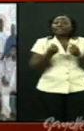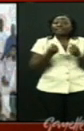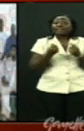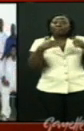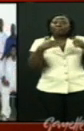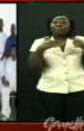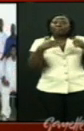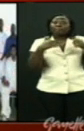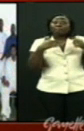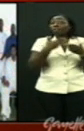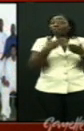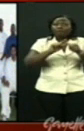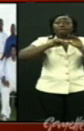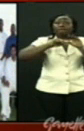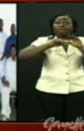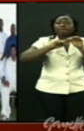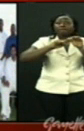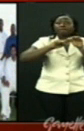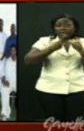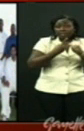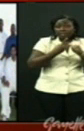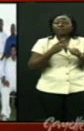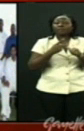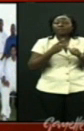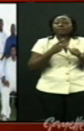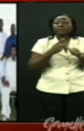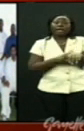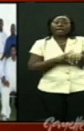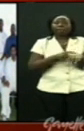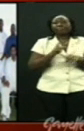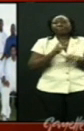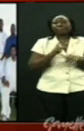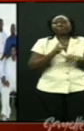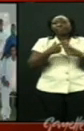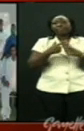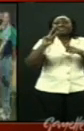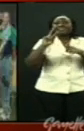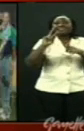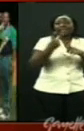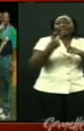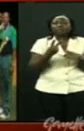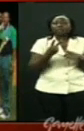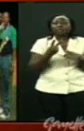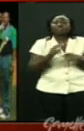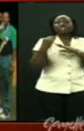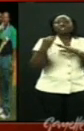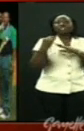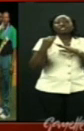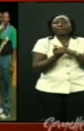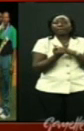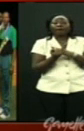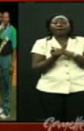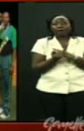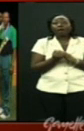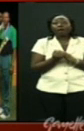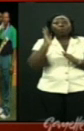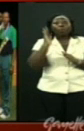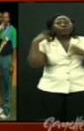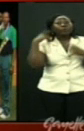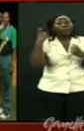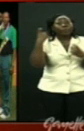which they won, and he contrived that they were set to take the second against Jamaica had it not been for the weather. However, when it came